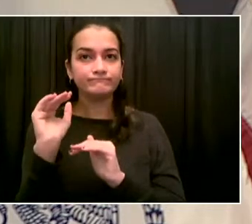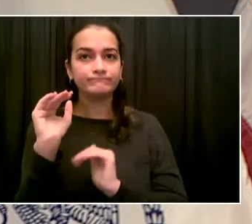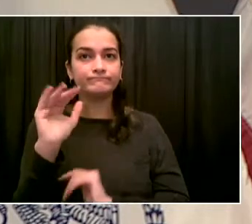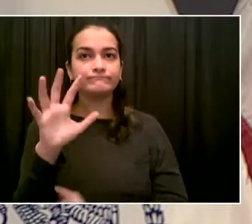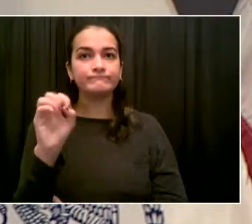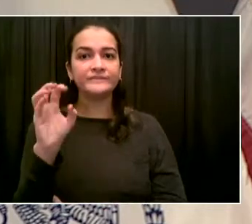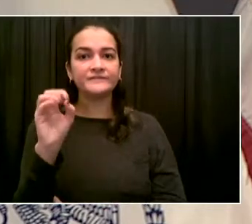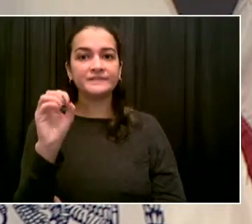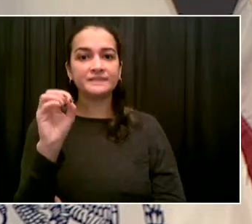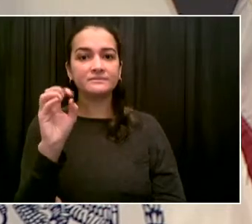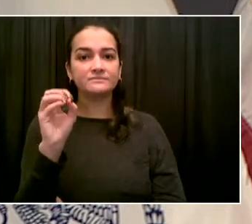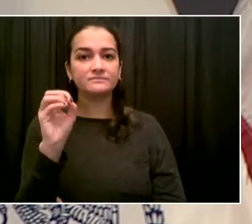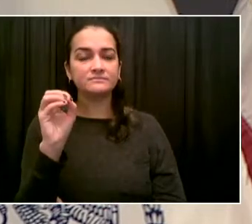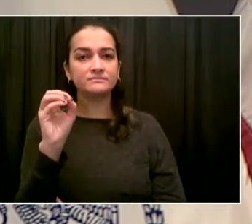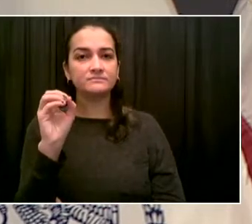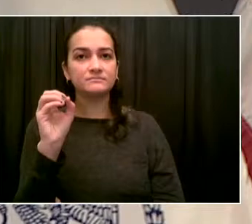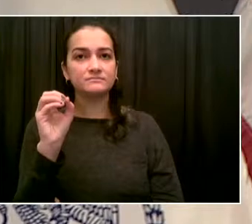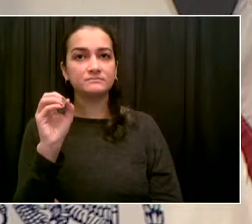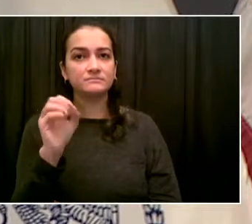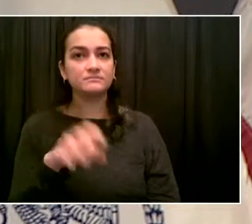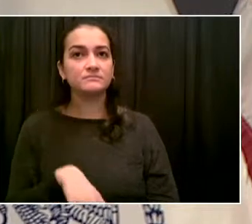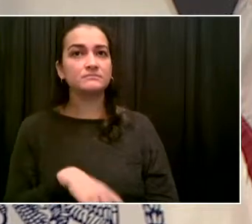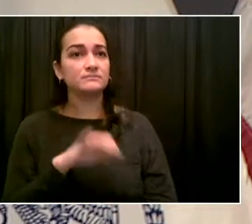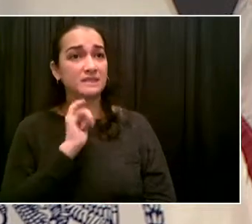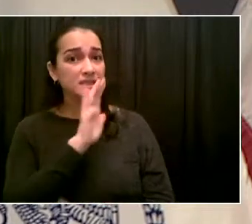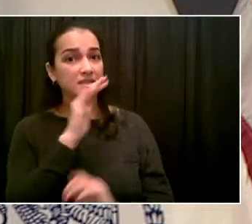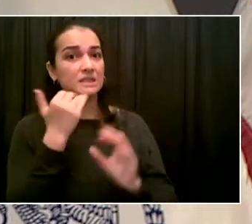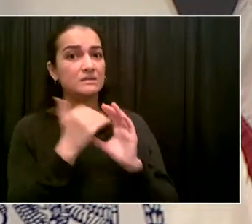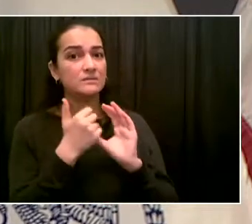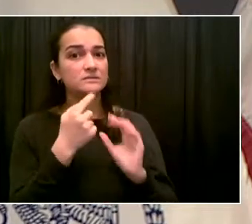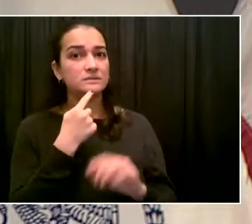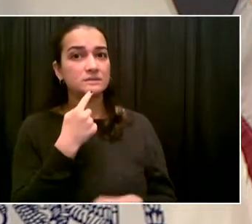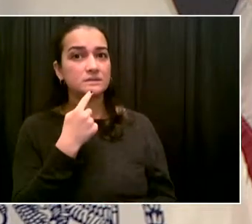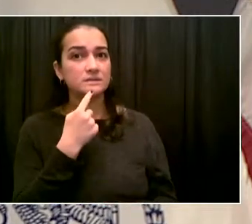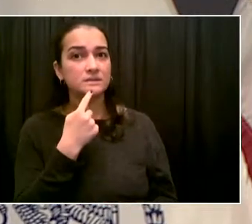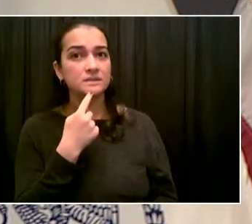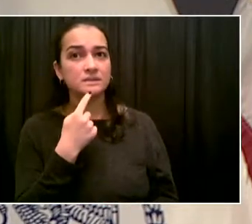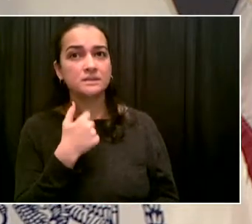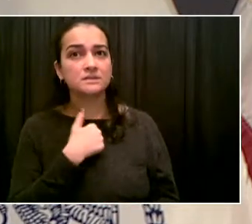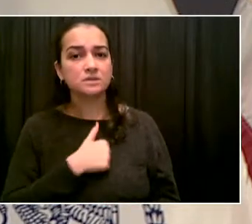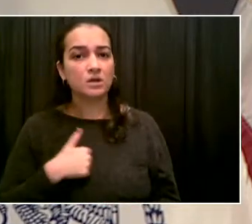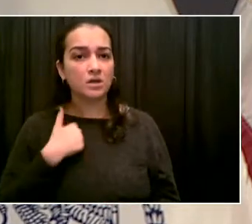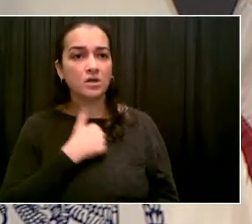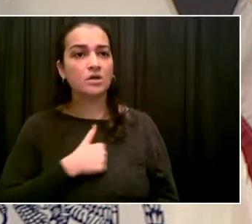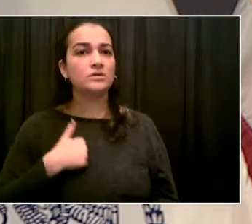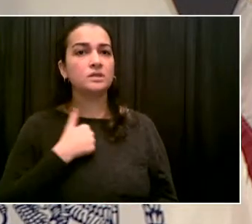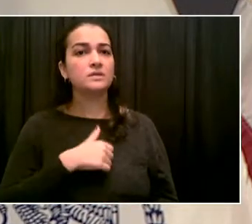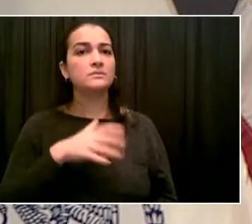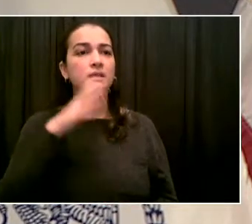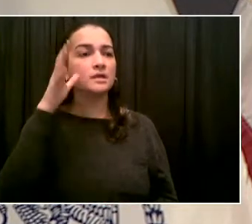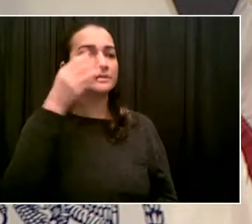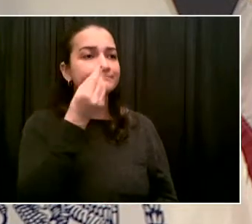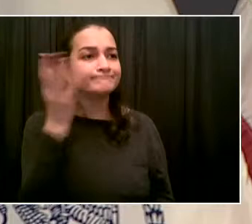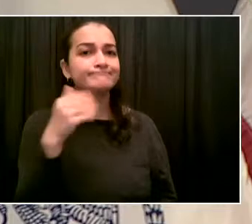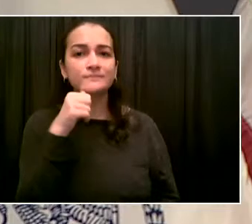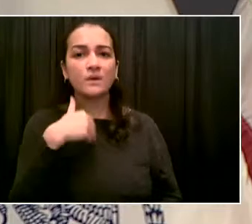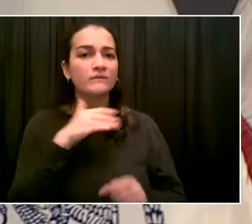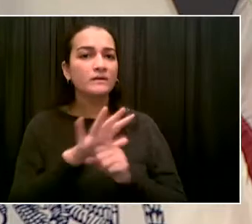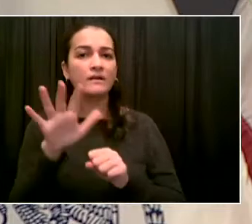is unlikely. This seems to be the exact message that the city should not be sending to parents. Am I